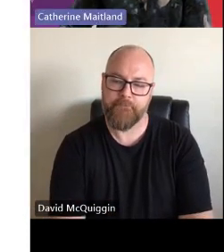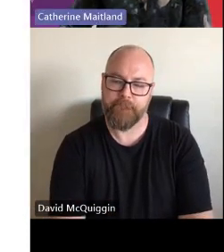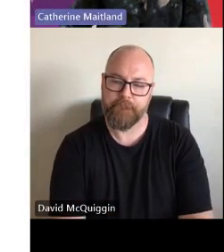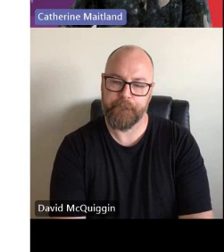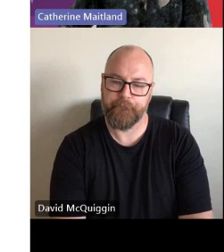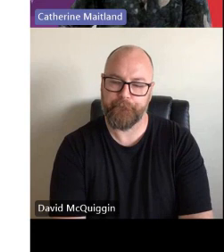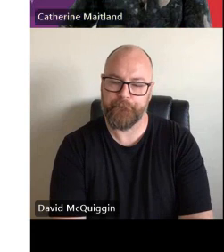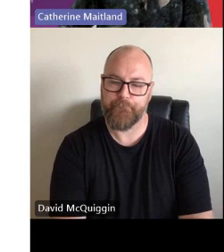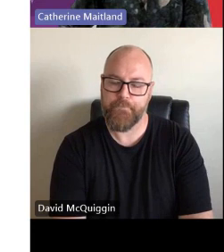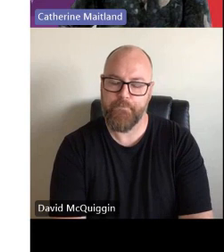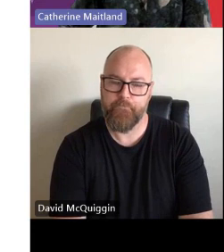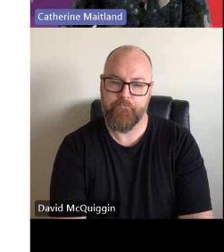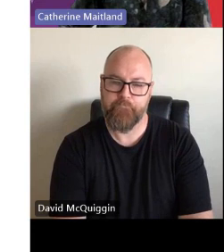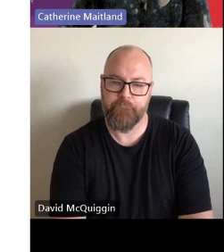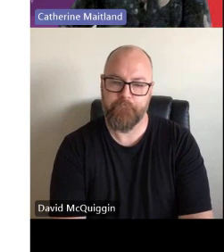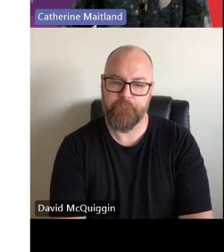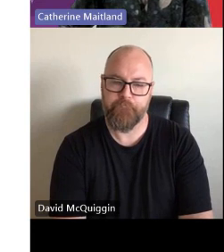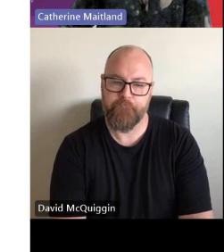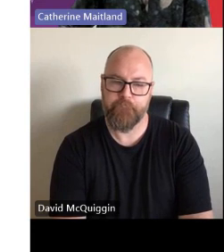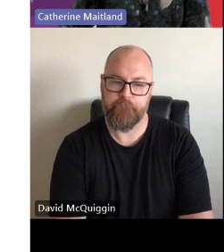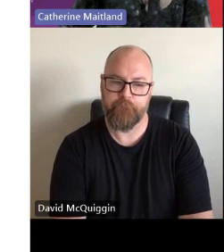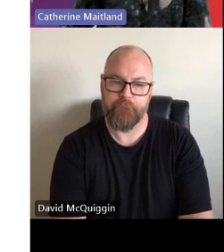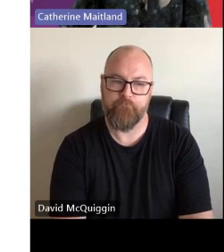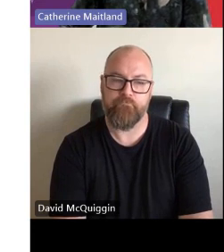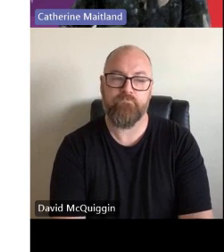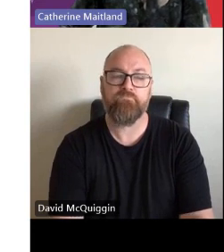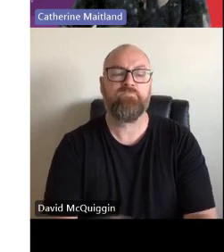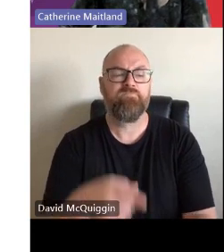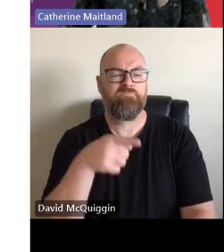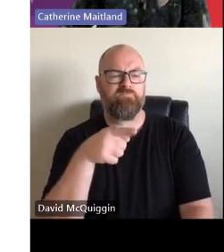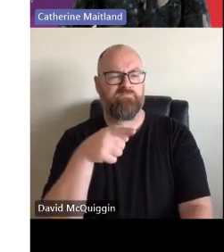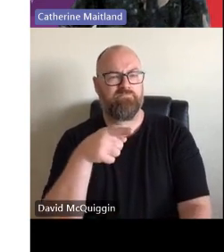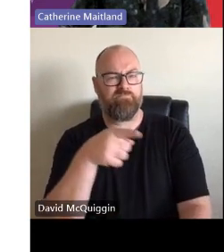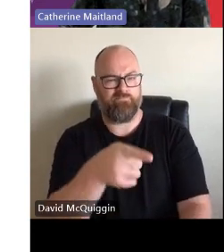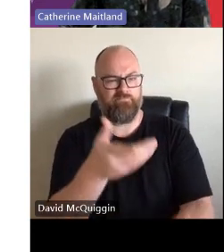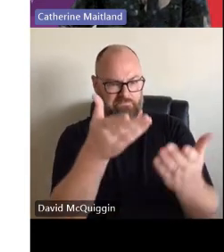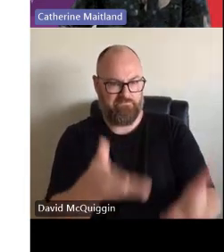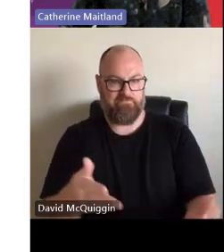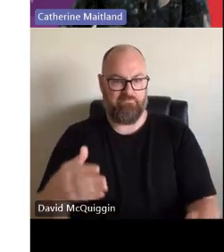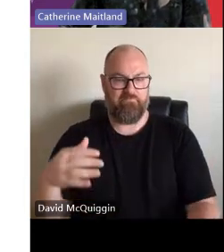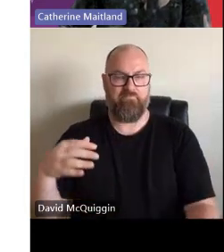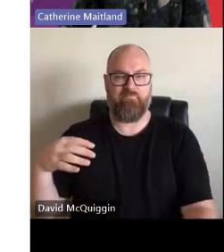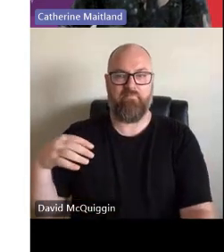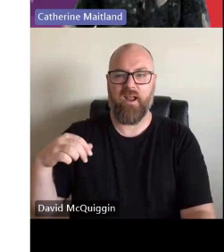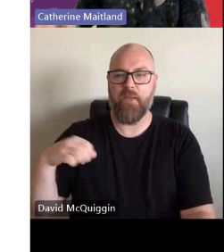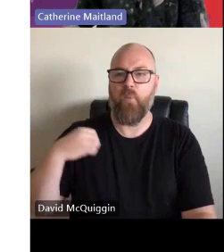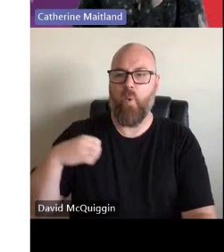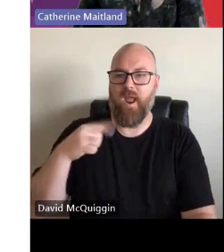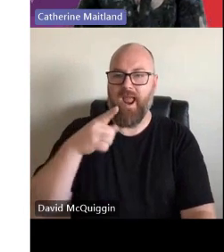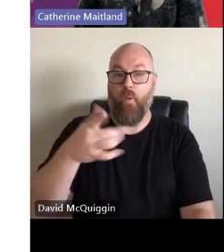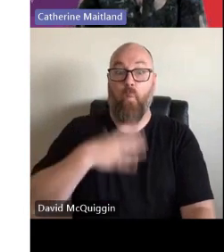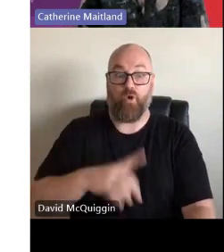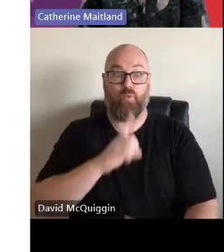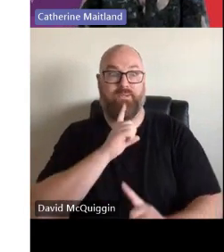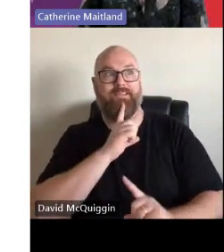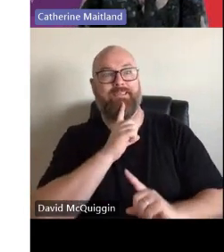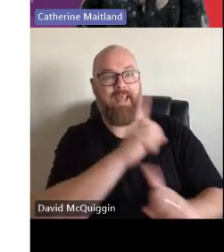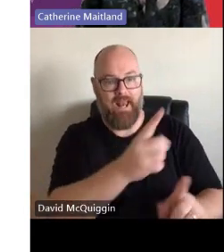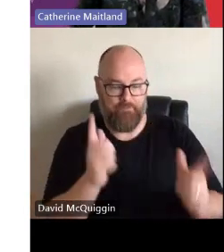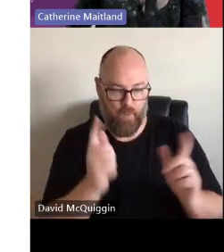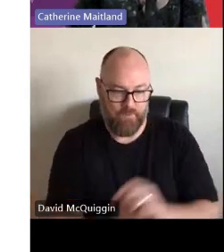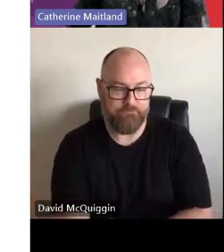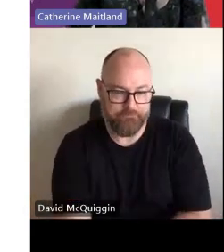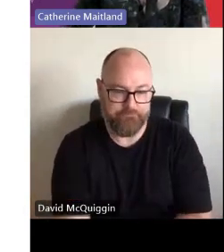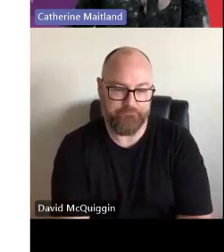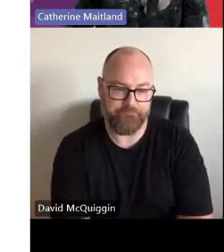Here are what employees would like to tell their employer. This is an example of one of the